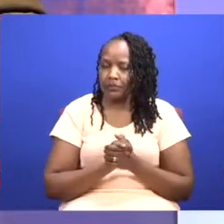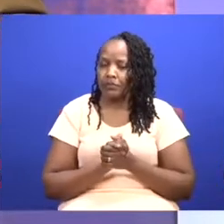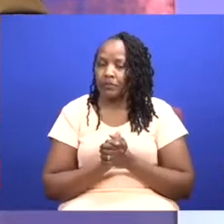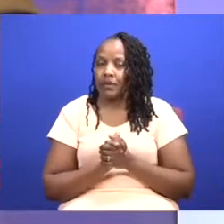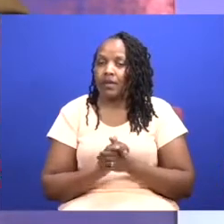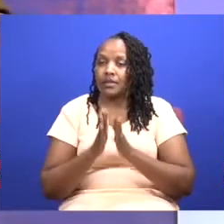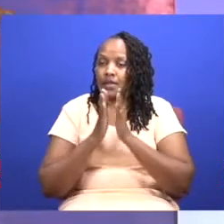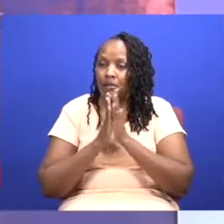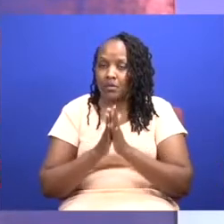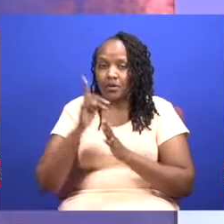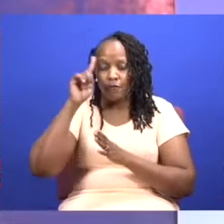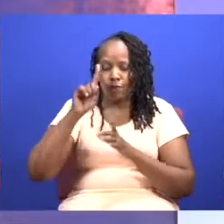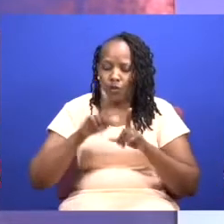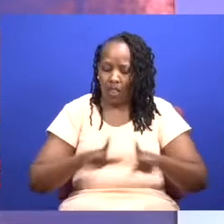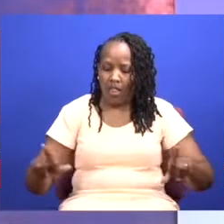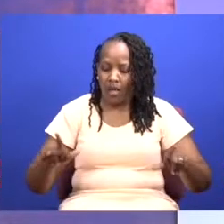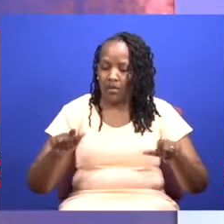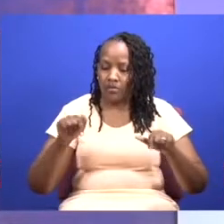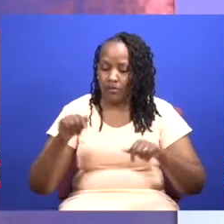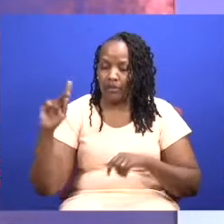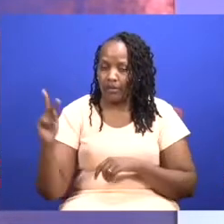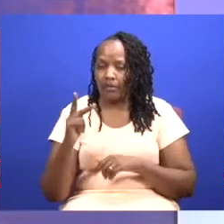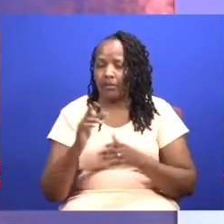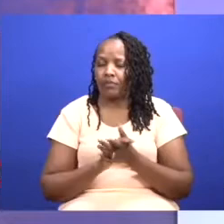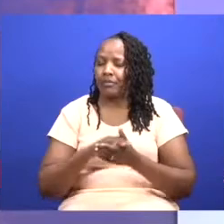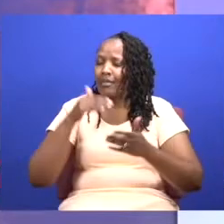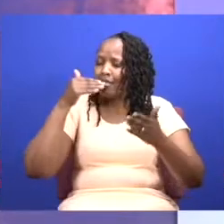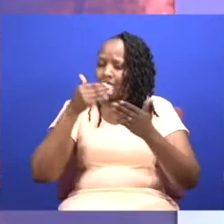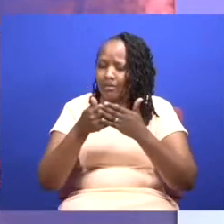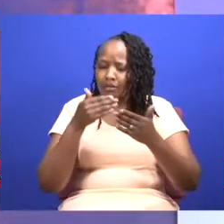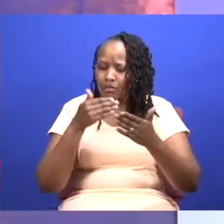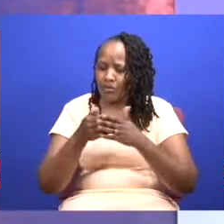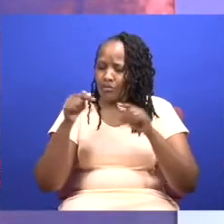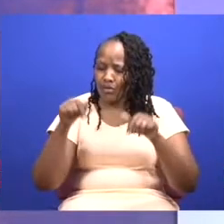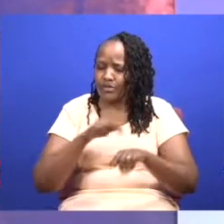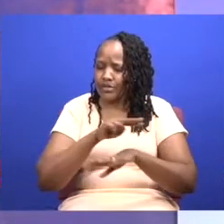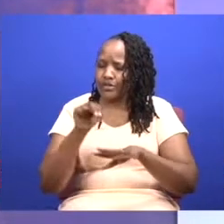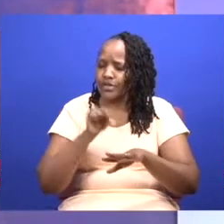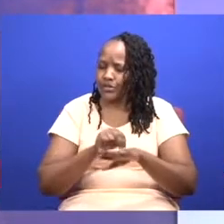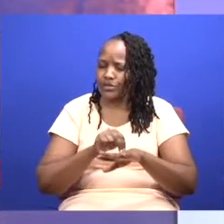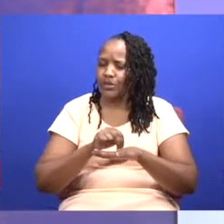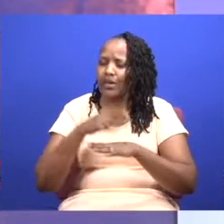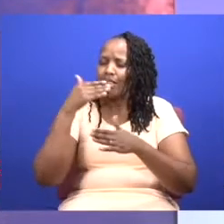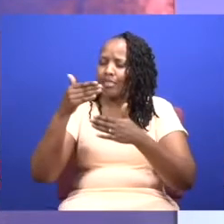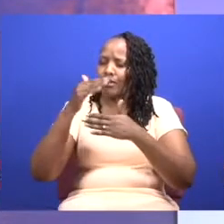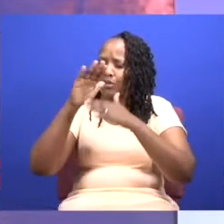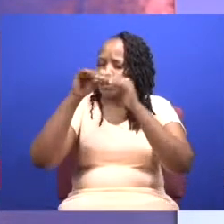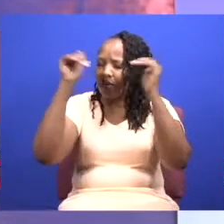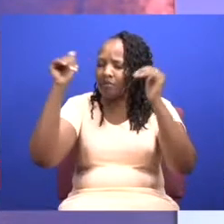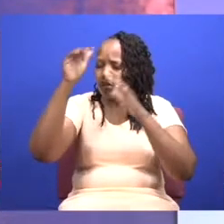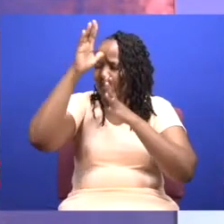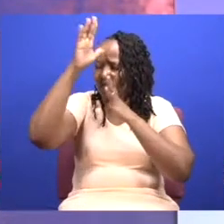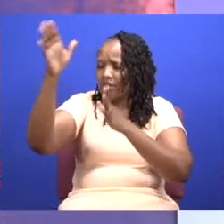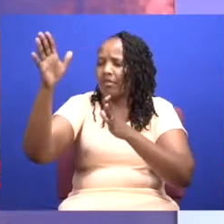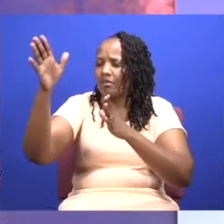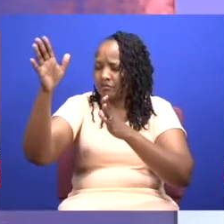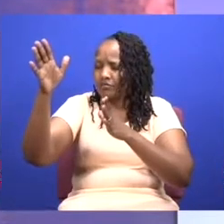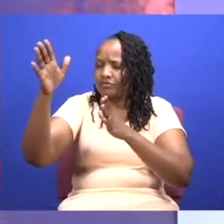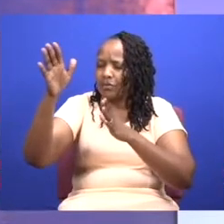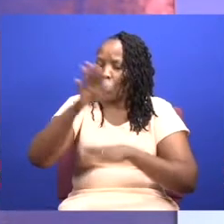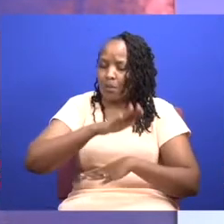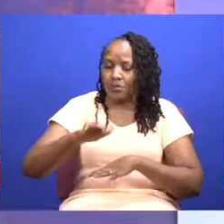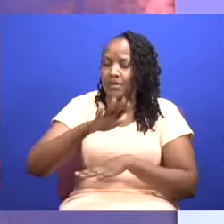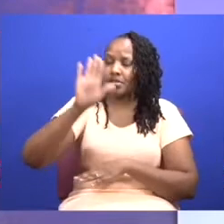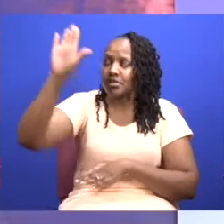pray for our land. King of glory, we thank you and praise you, Heavenly Father, for this nation. Thank you, Heavenly Father, God Almighty, for